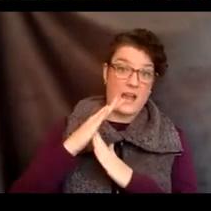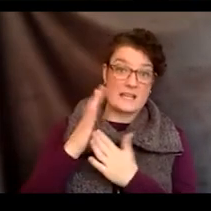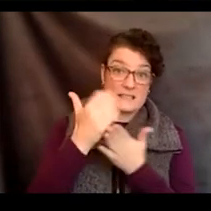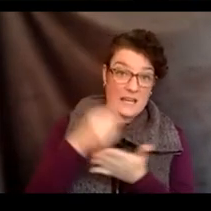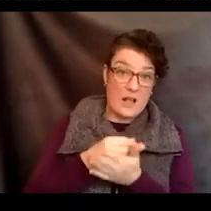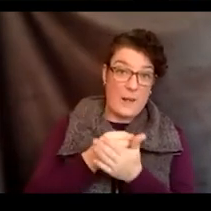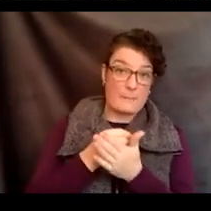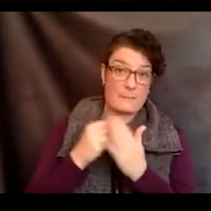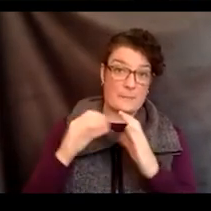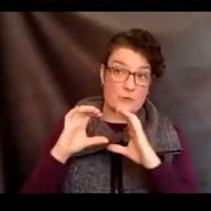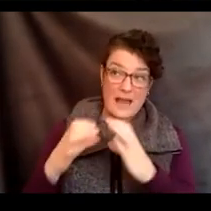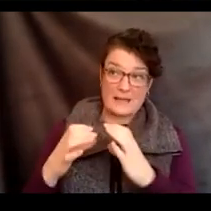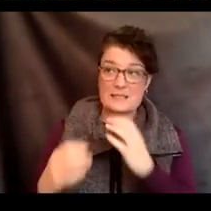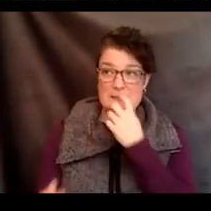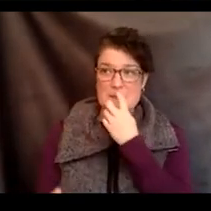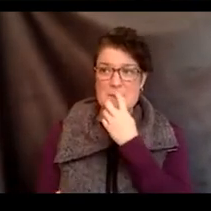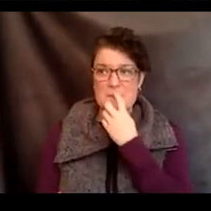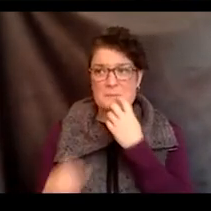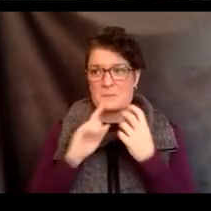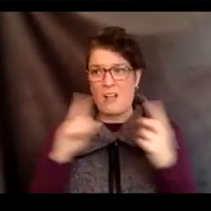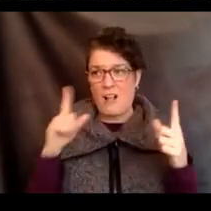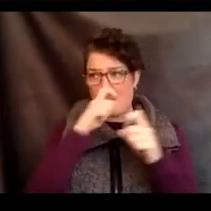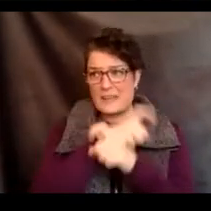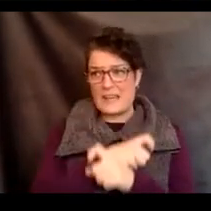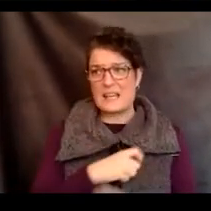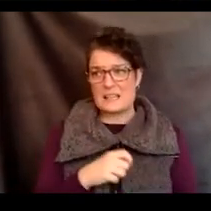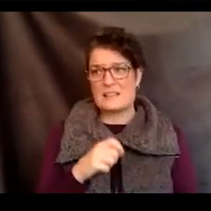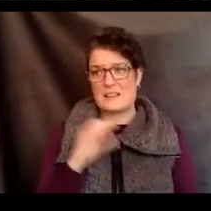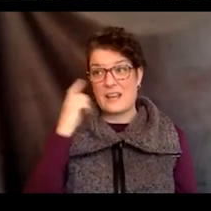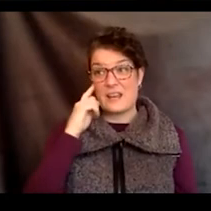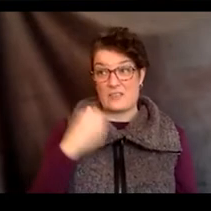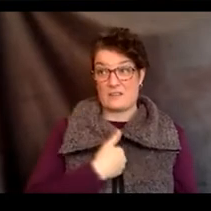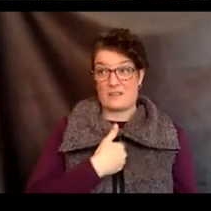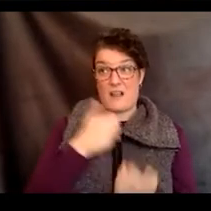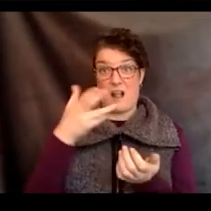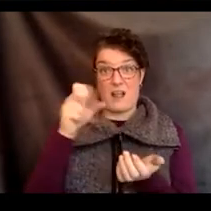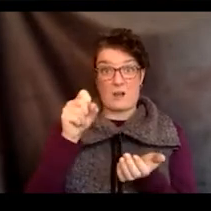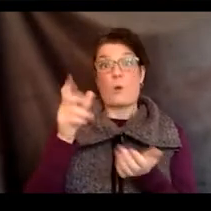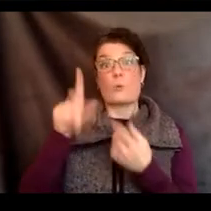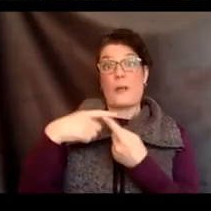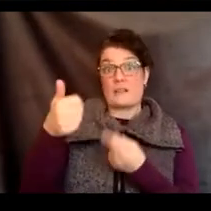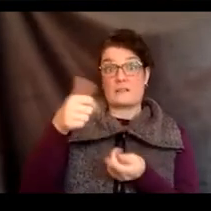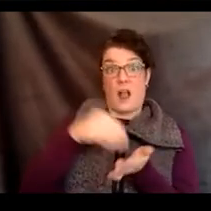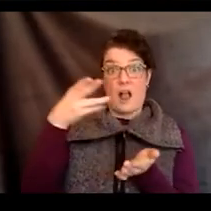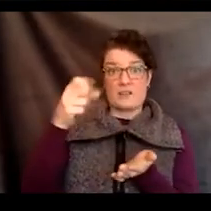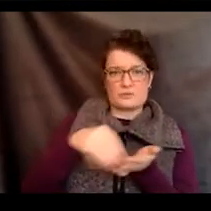like, it's very complicated, you know? And I think as a high school student, there's so much that you don't understand. And you're